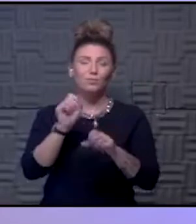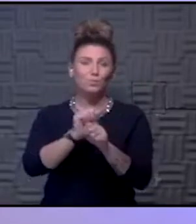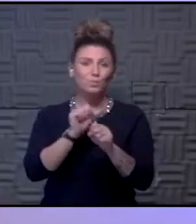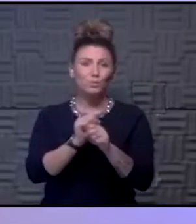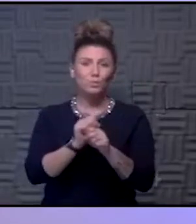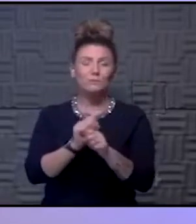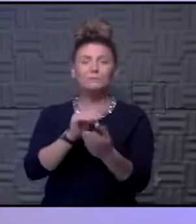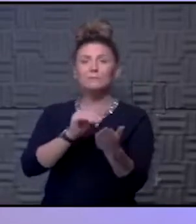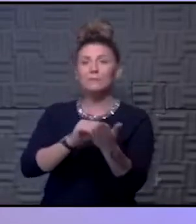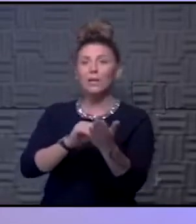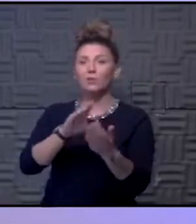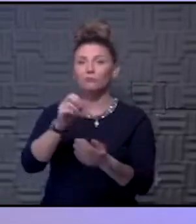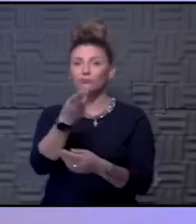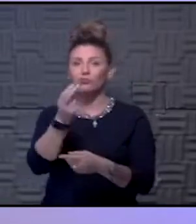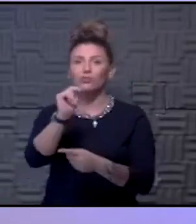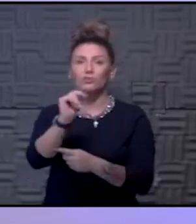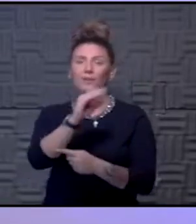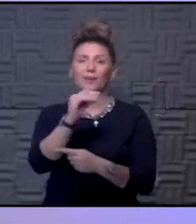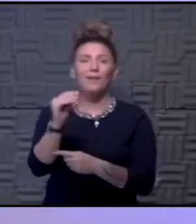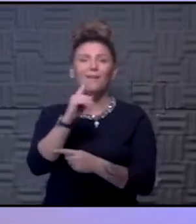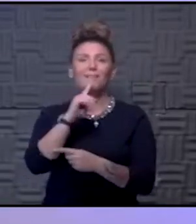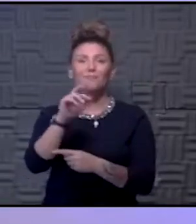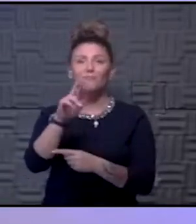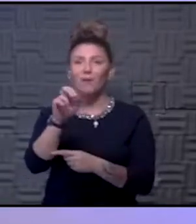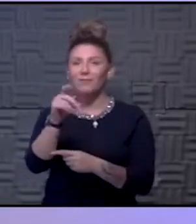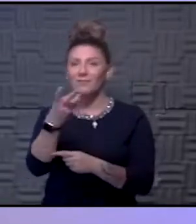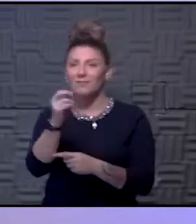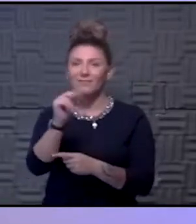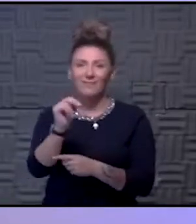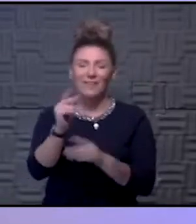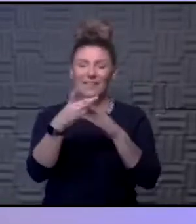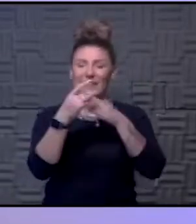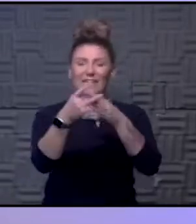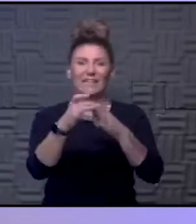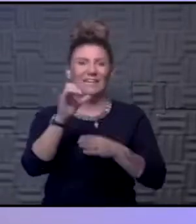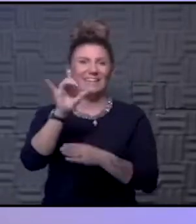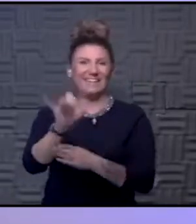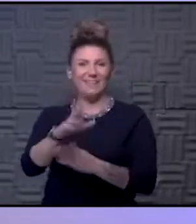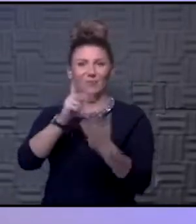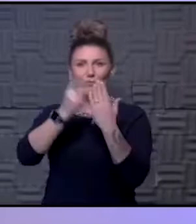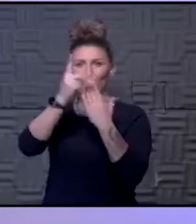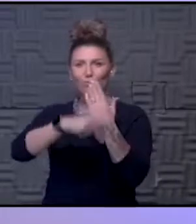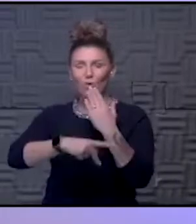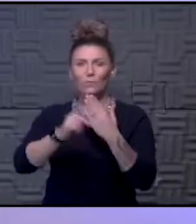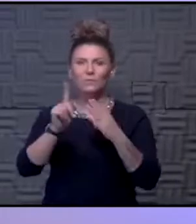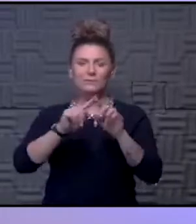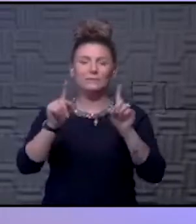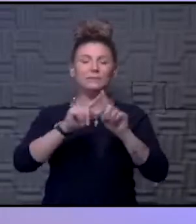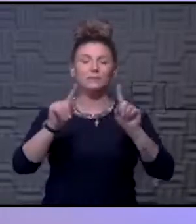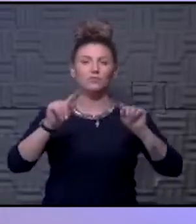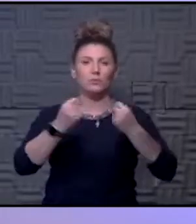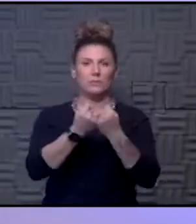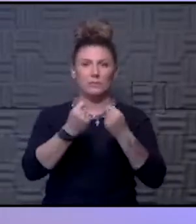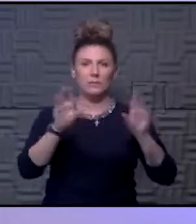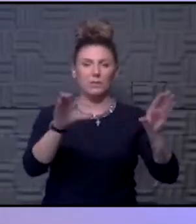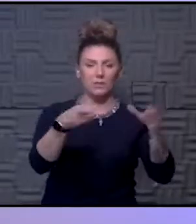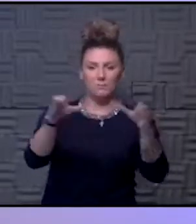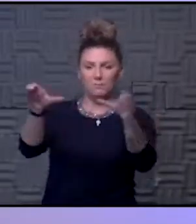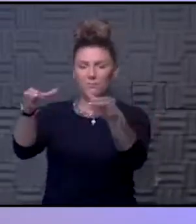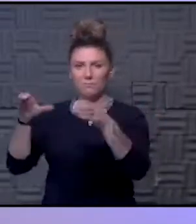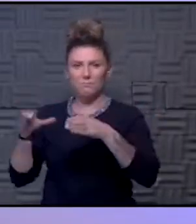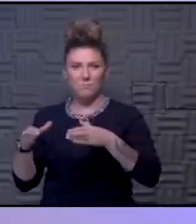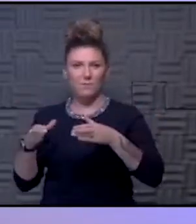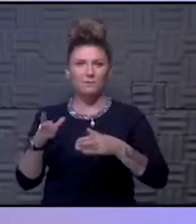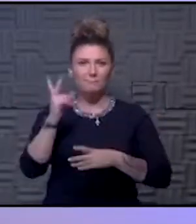Dr. Lumpkins, leading the communications core. Our RadX Up is organized in different teams, and within the